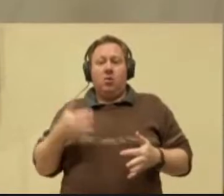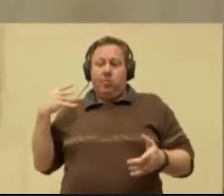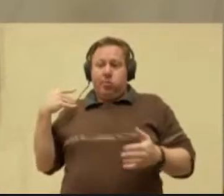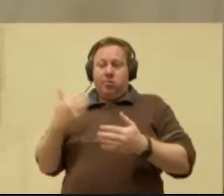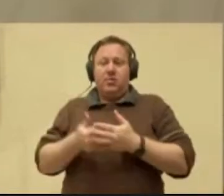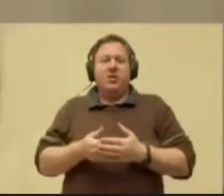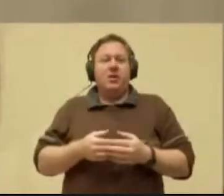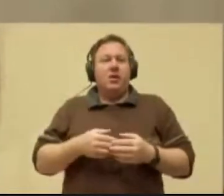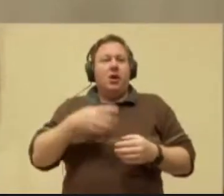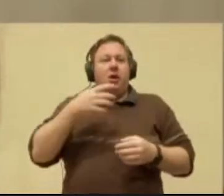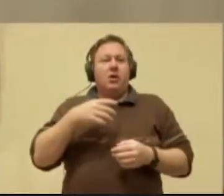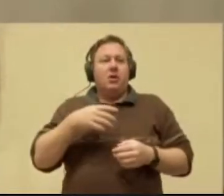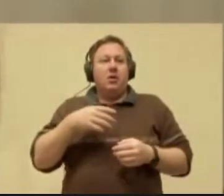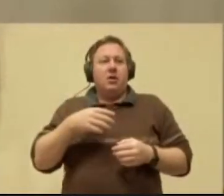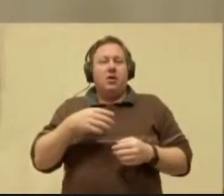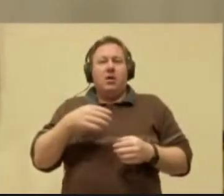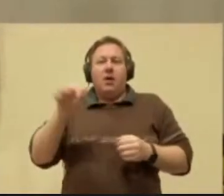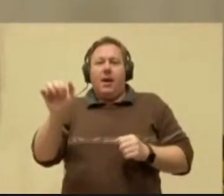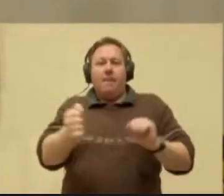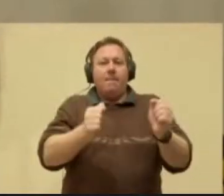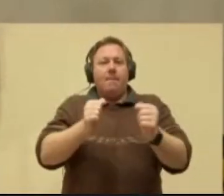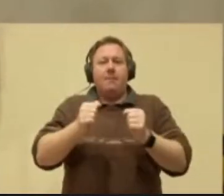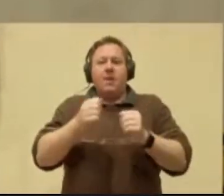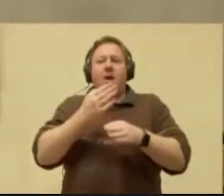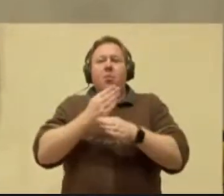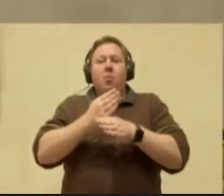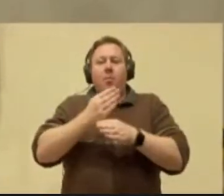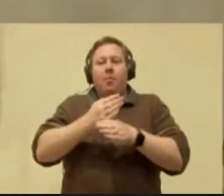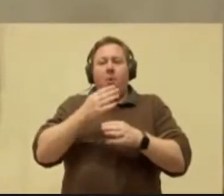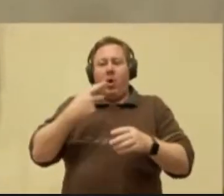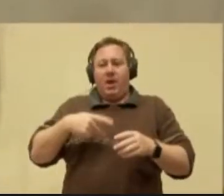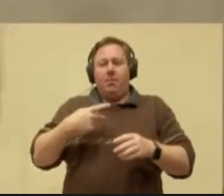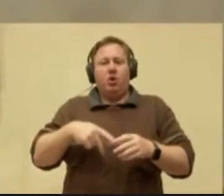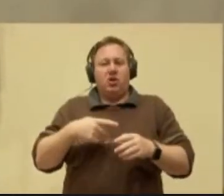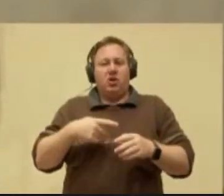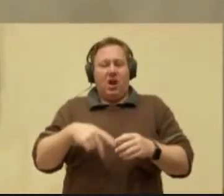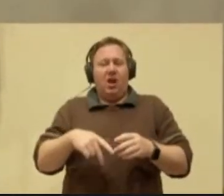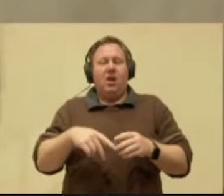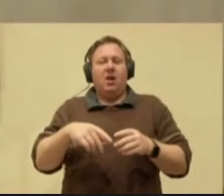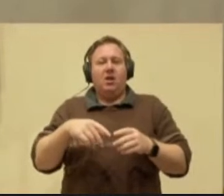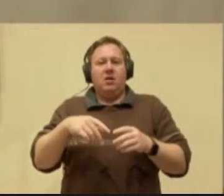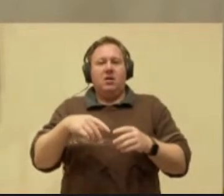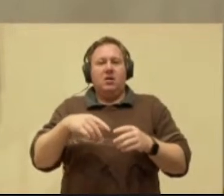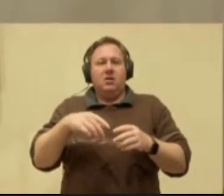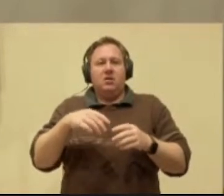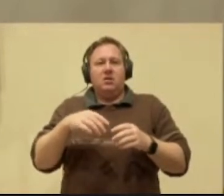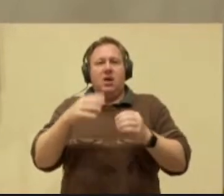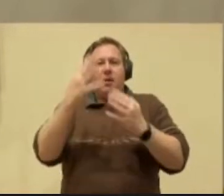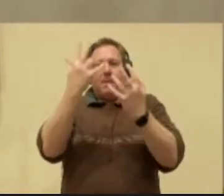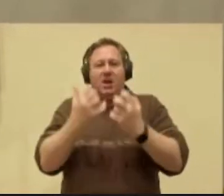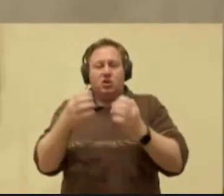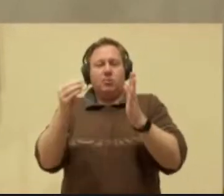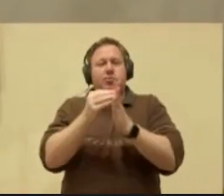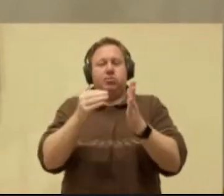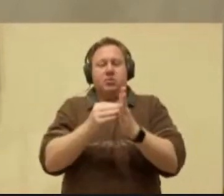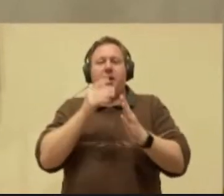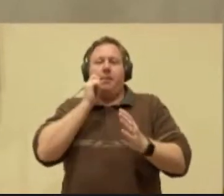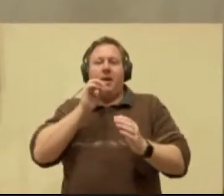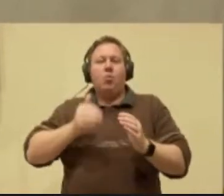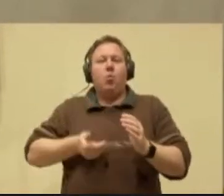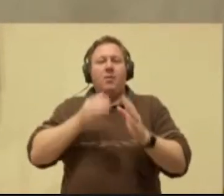categorized in terms of gender and other priority groups including other